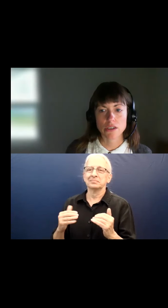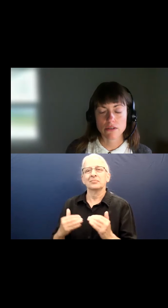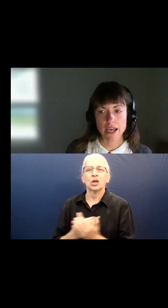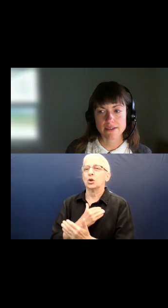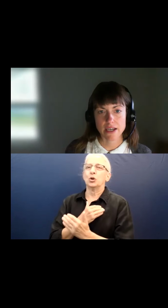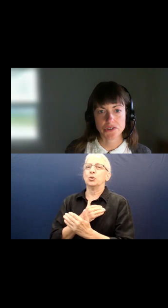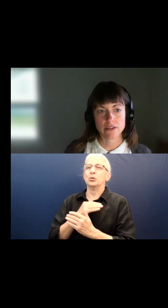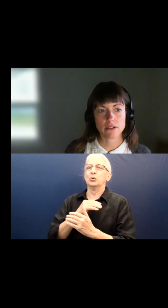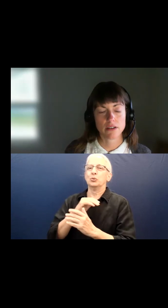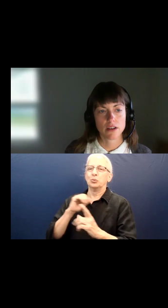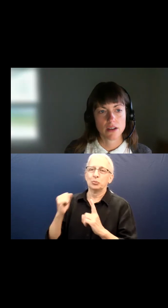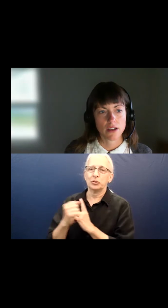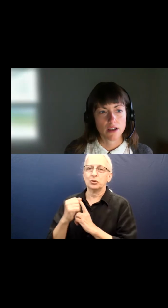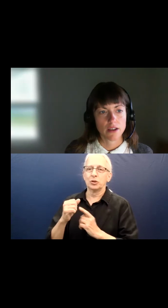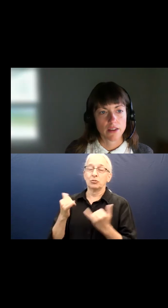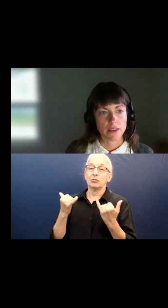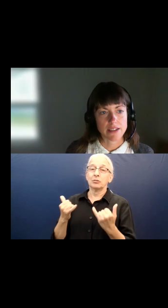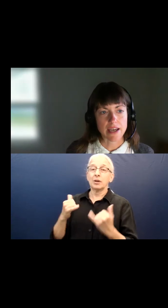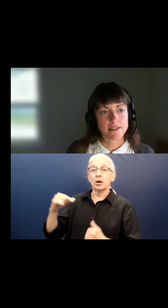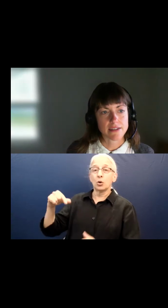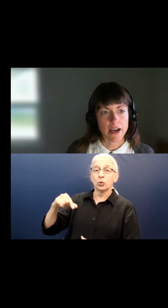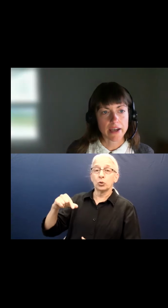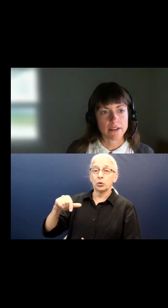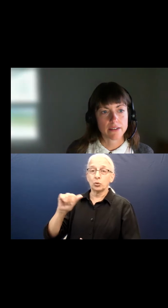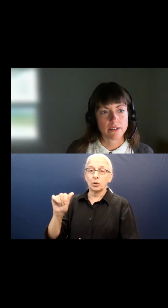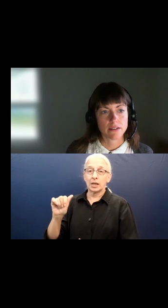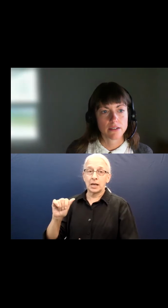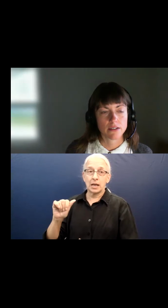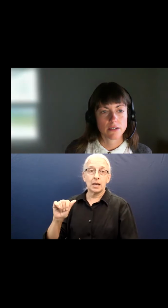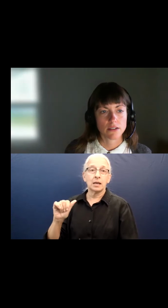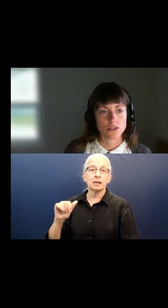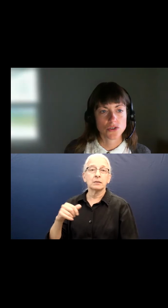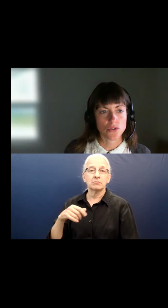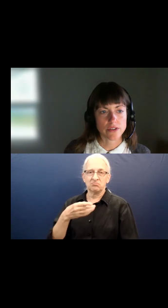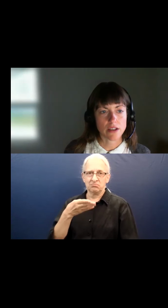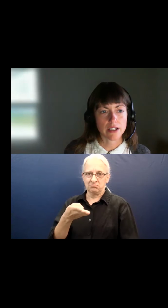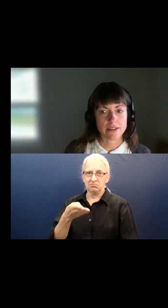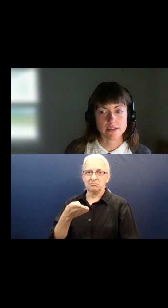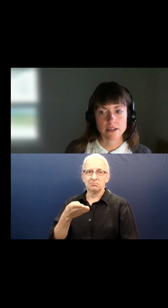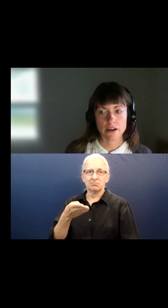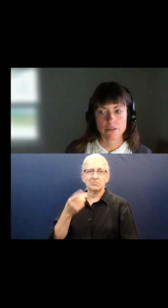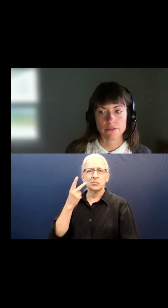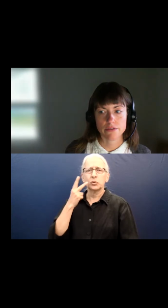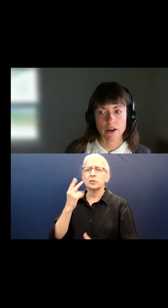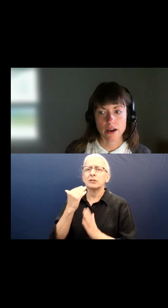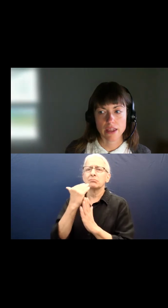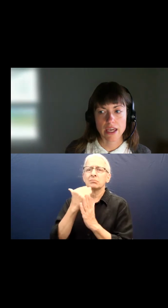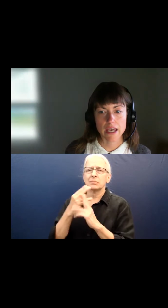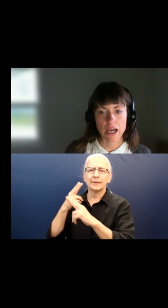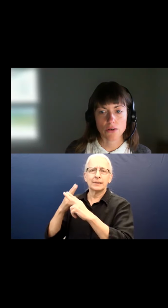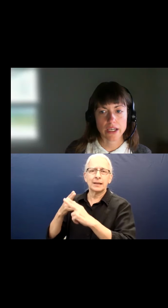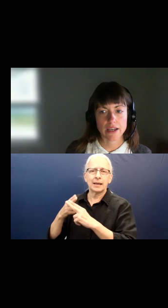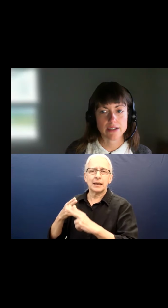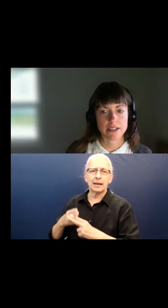our Q&A session. This next slide shows a list of the